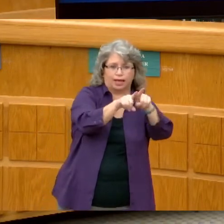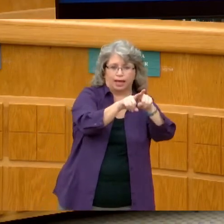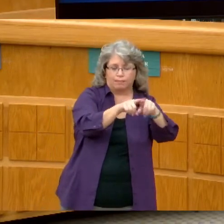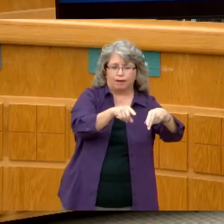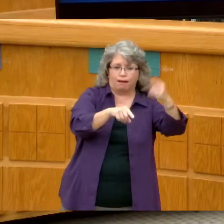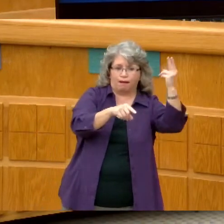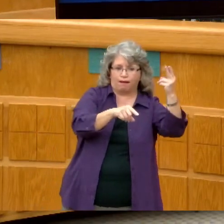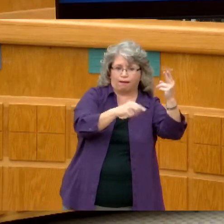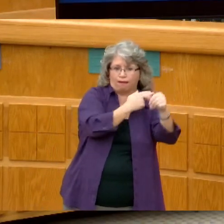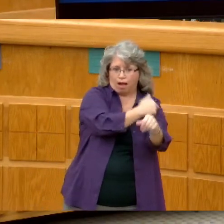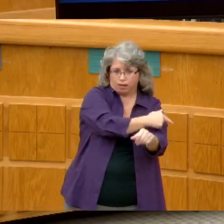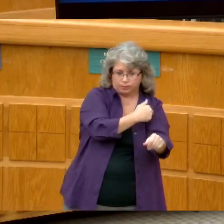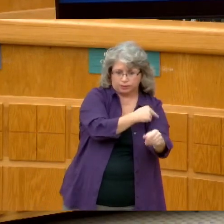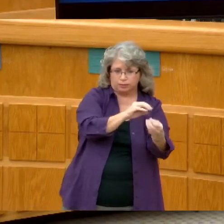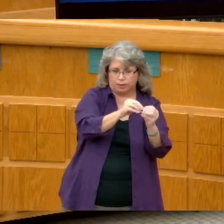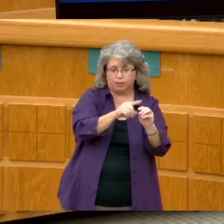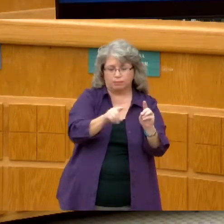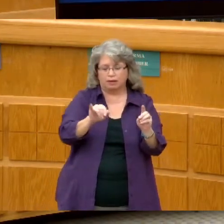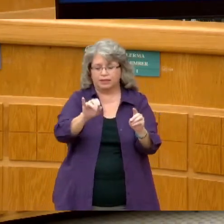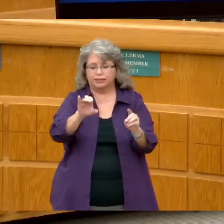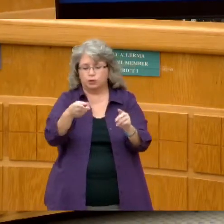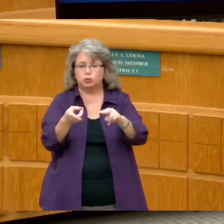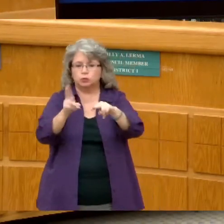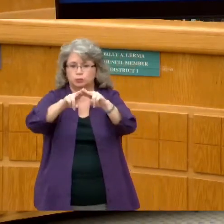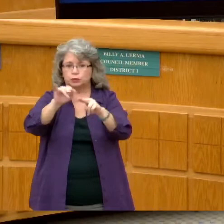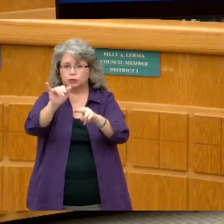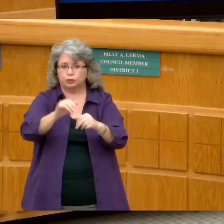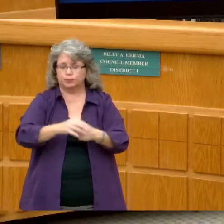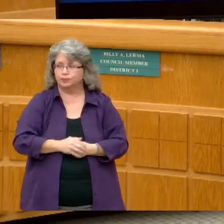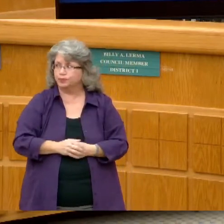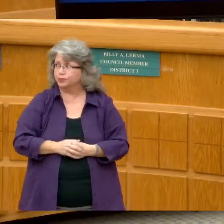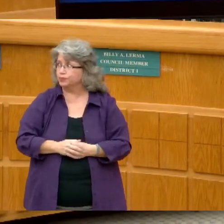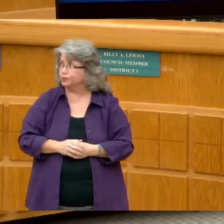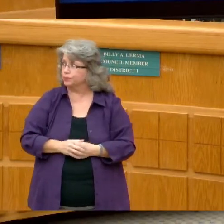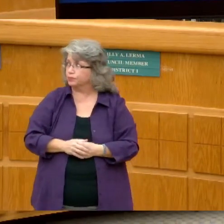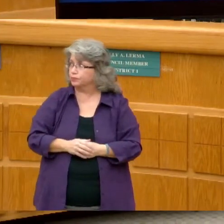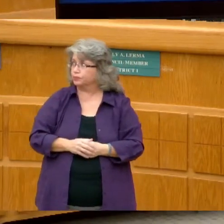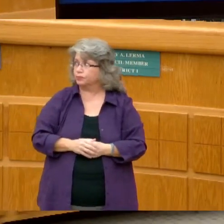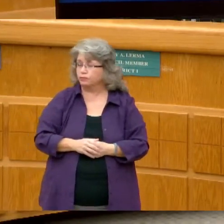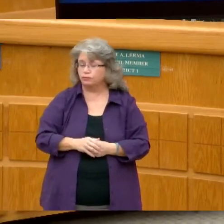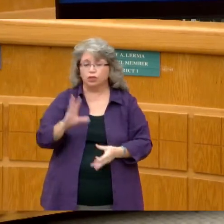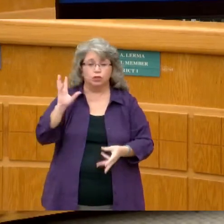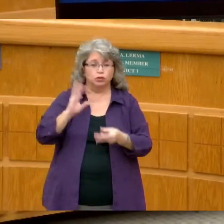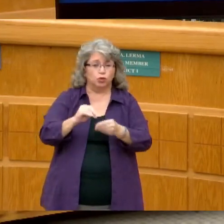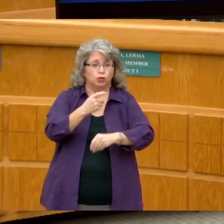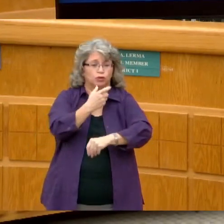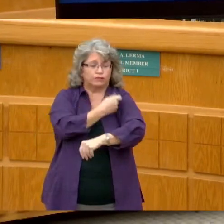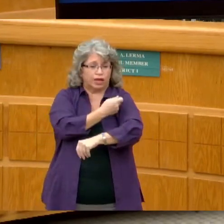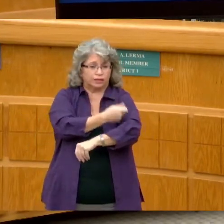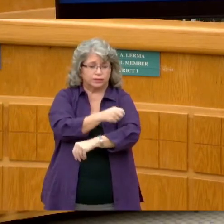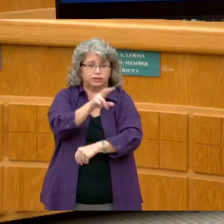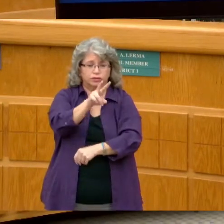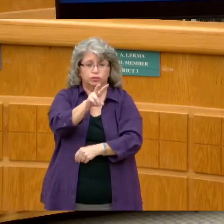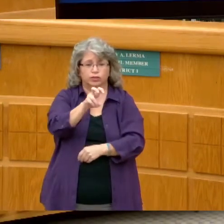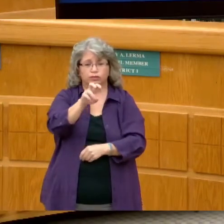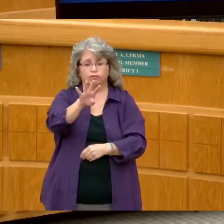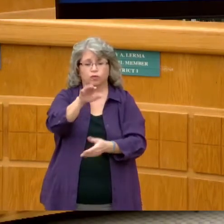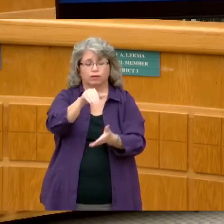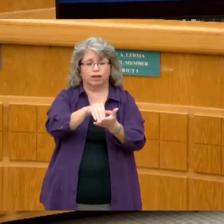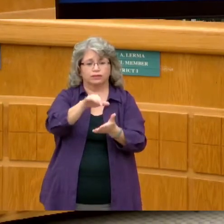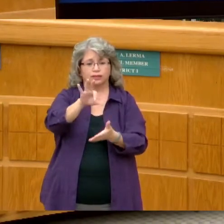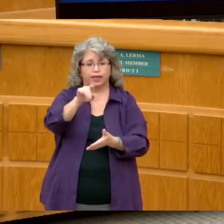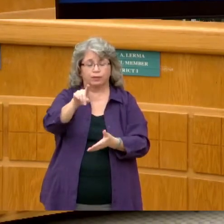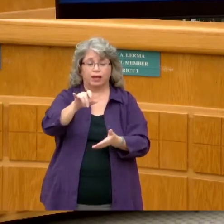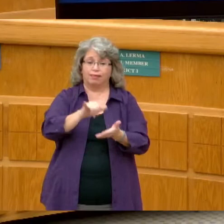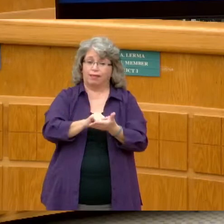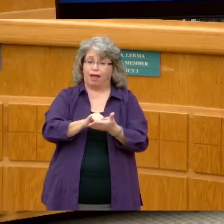Next slide. The total vaccines administered, like the mayor said, 204,091. These are just from the